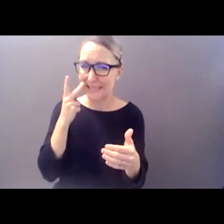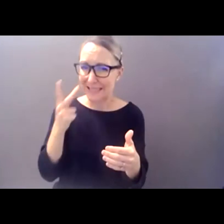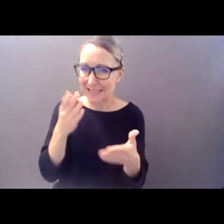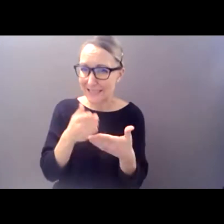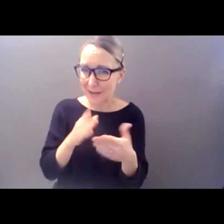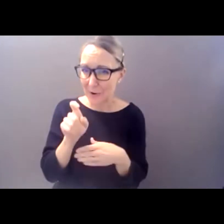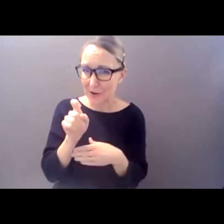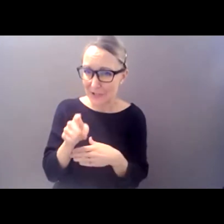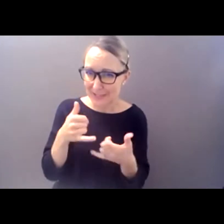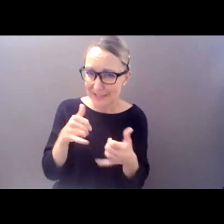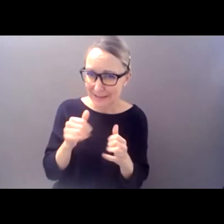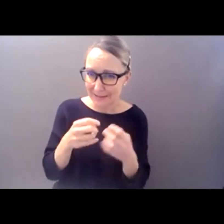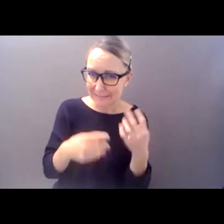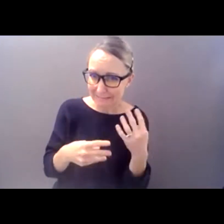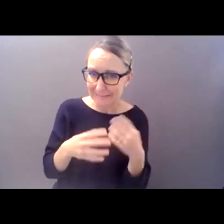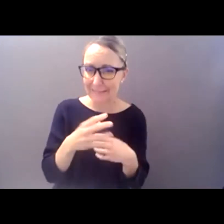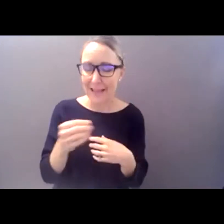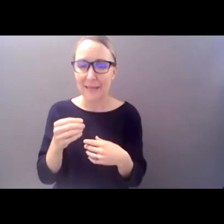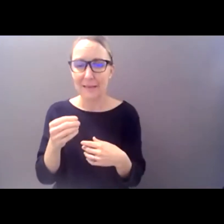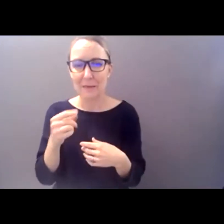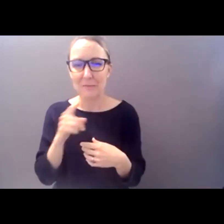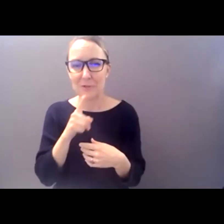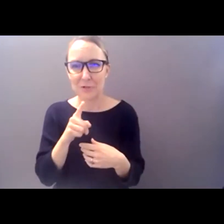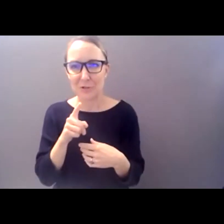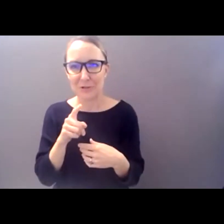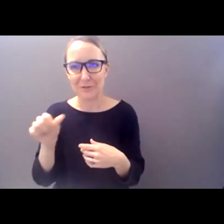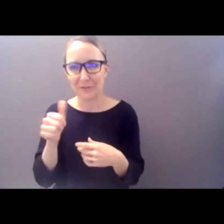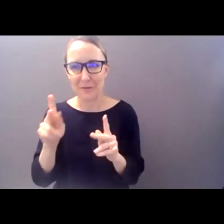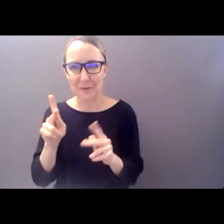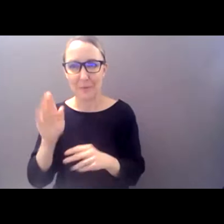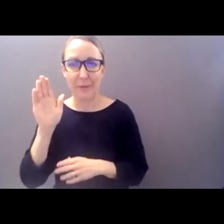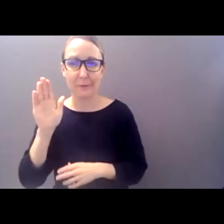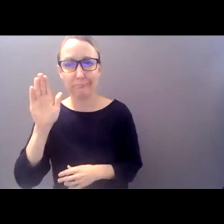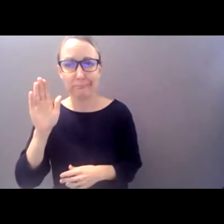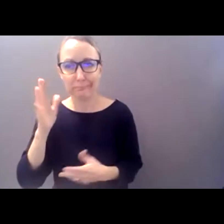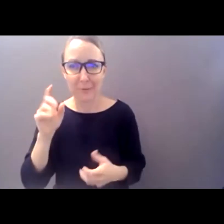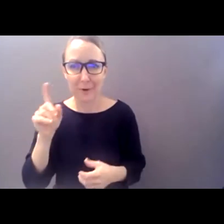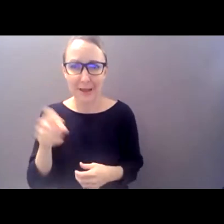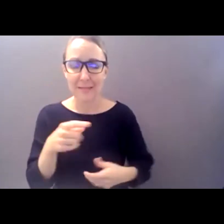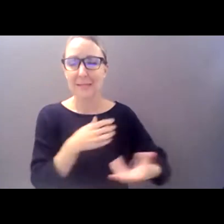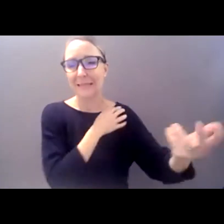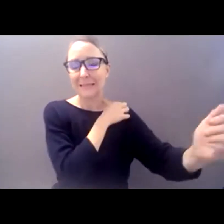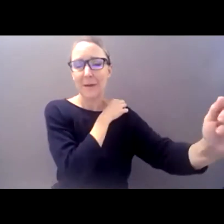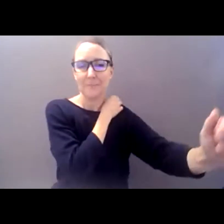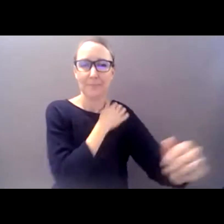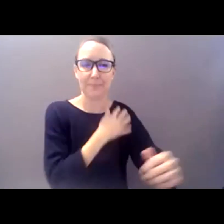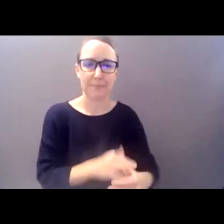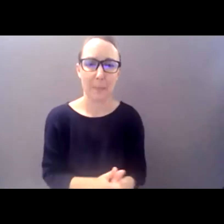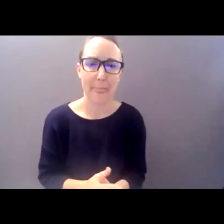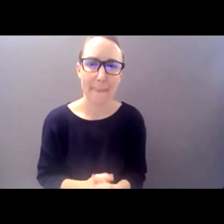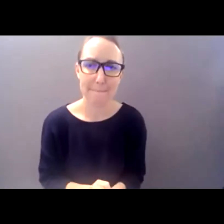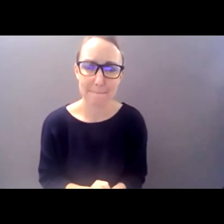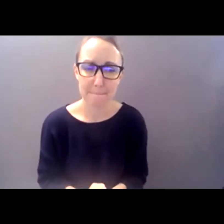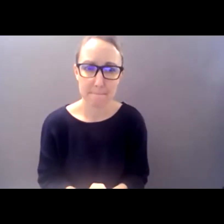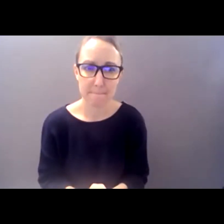queue. And there's probably some others that I'm sure that a lot of you guys have that haven't been able to answer.